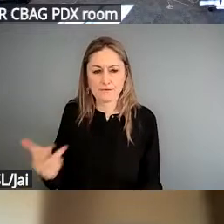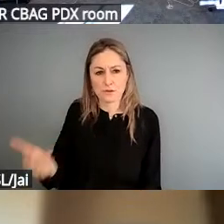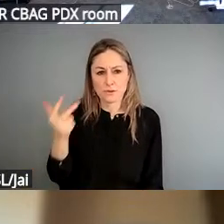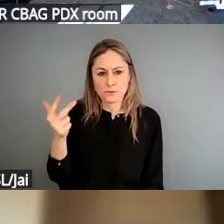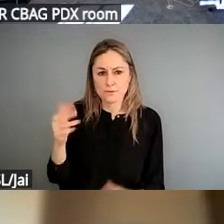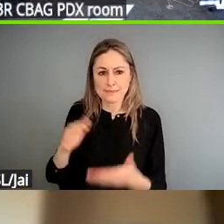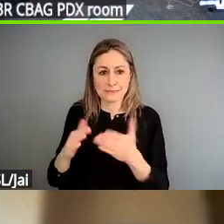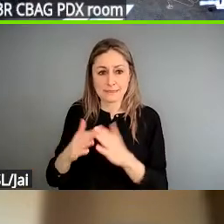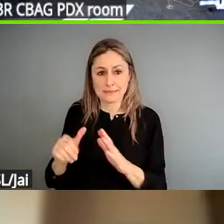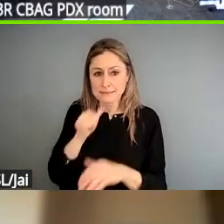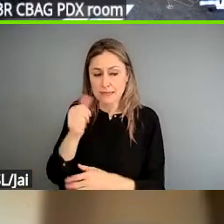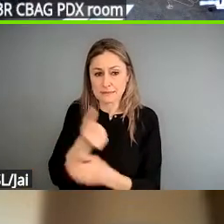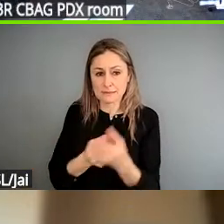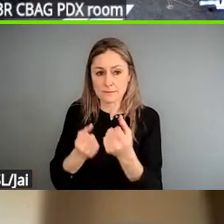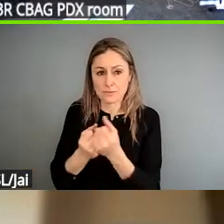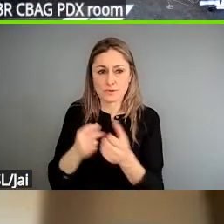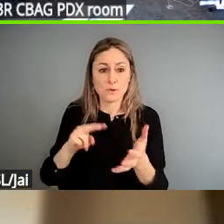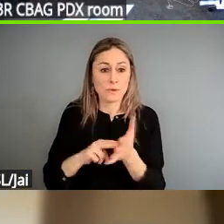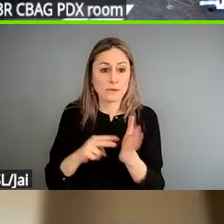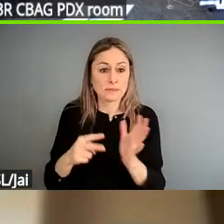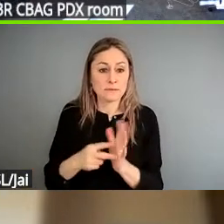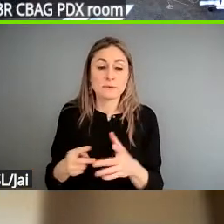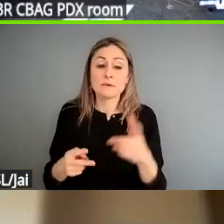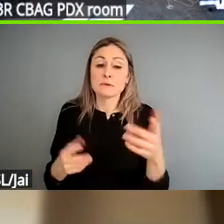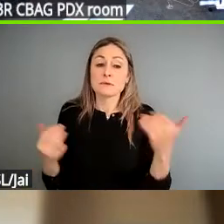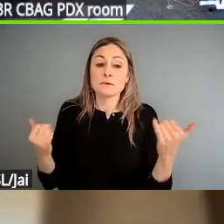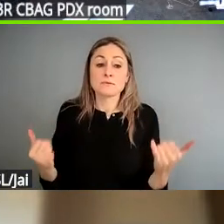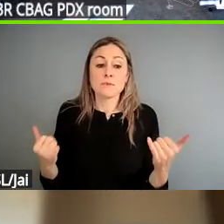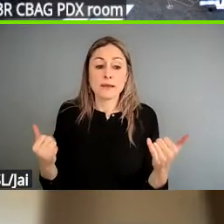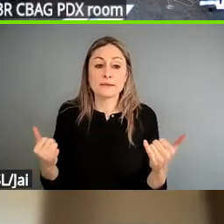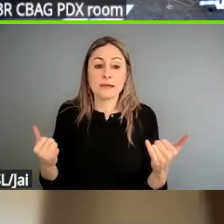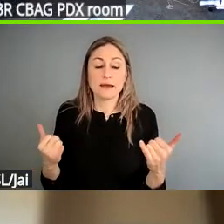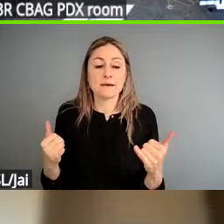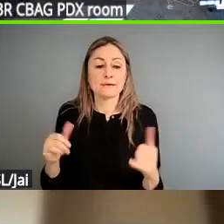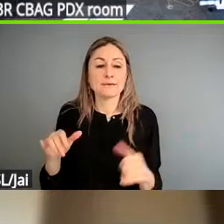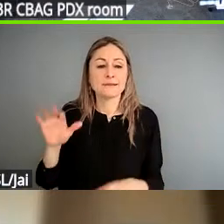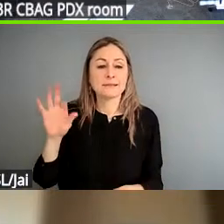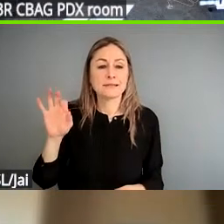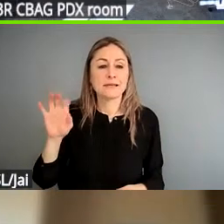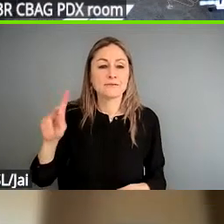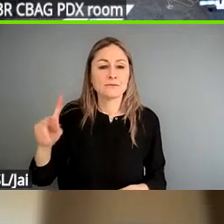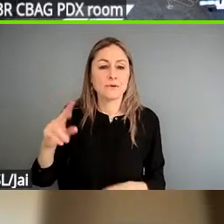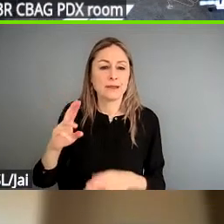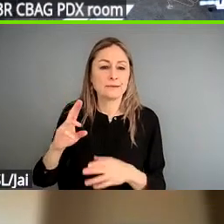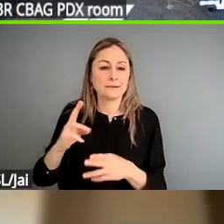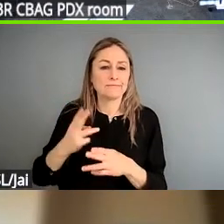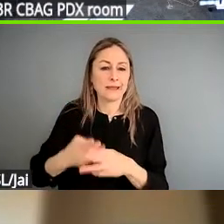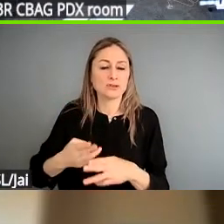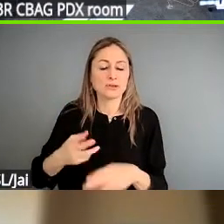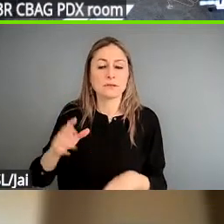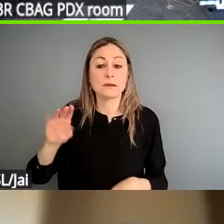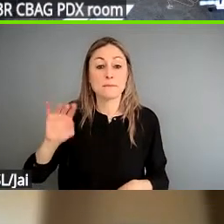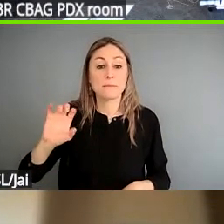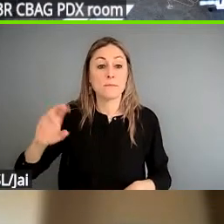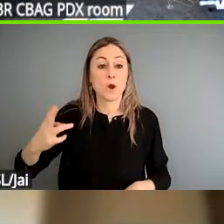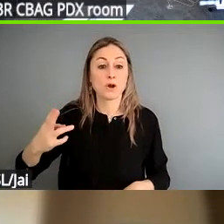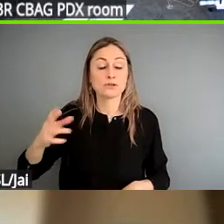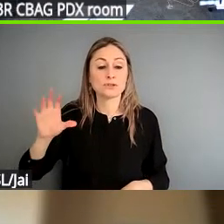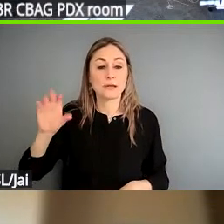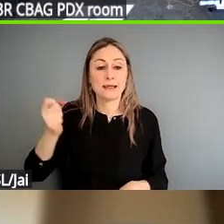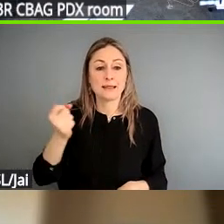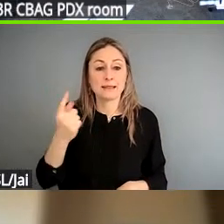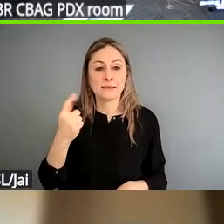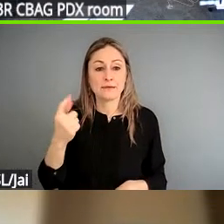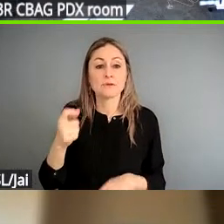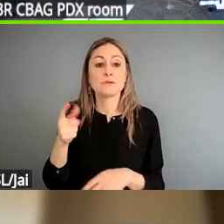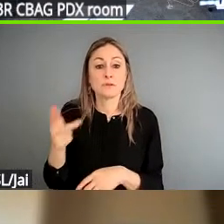it? That right now, as Frank pointed out, on March 11th, the small